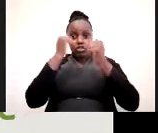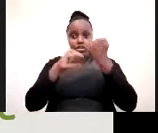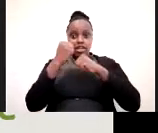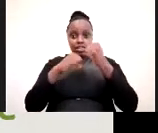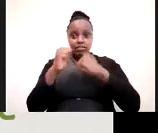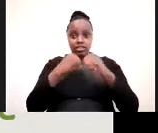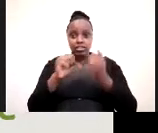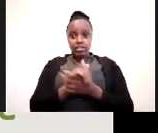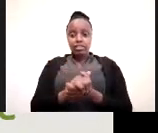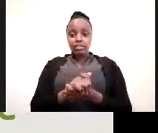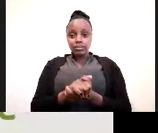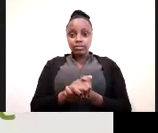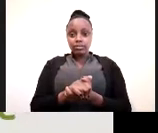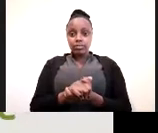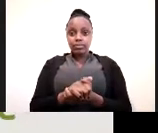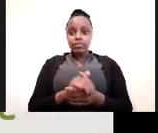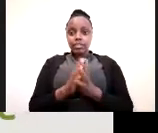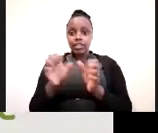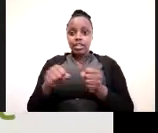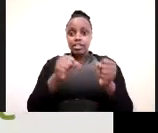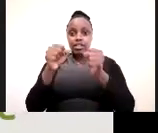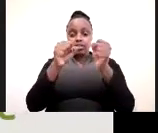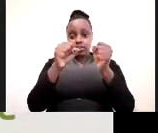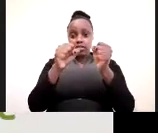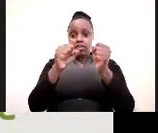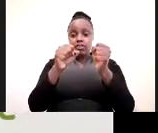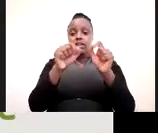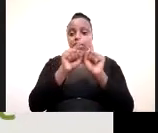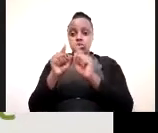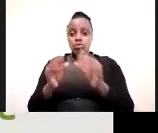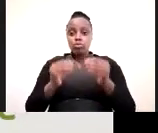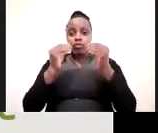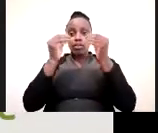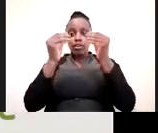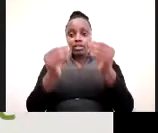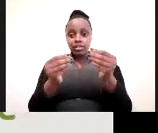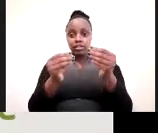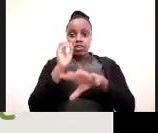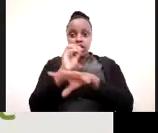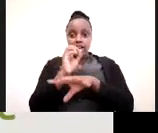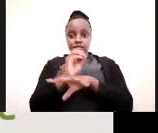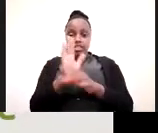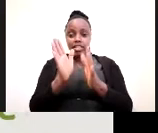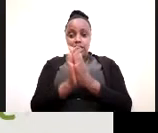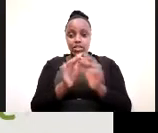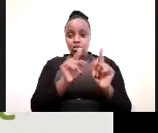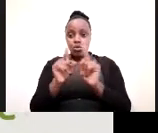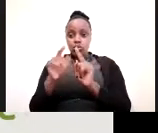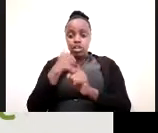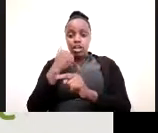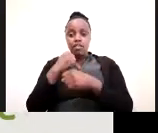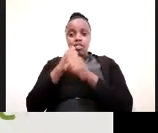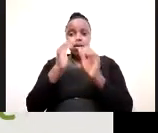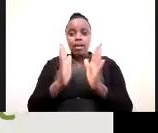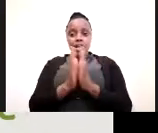guides sustainability strategy of COLE-ACP, and provides technical advice. She also engages with regulators and standard